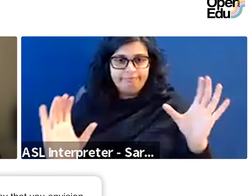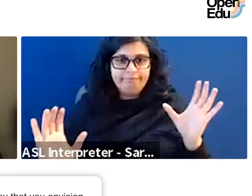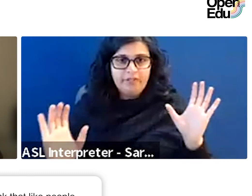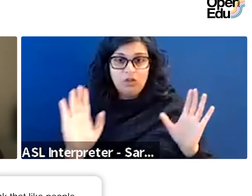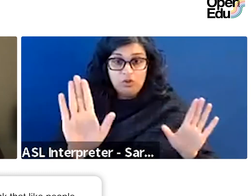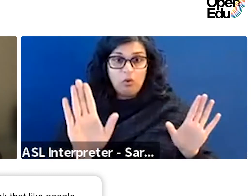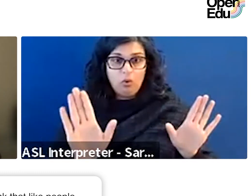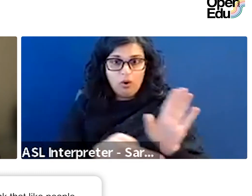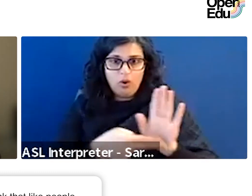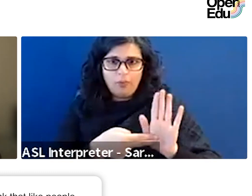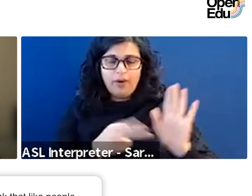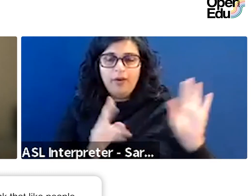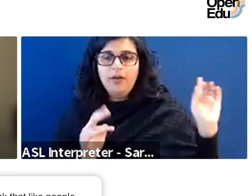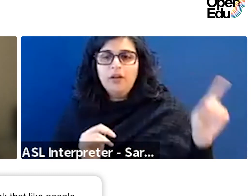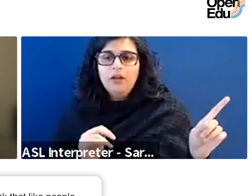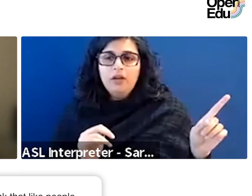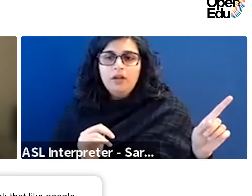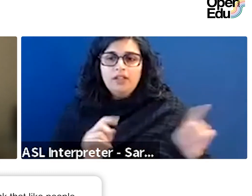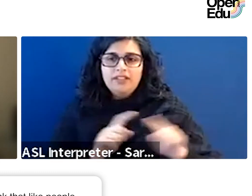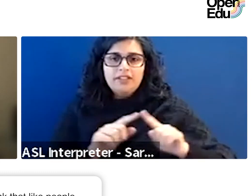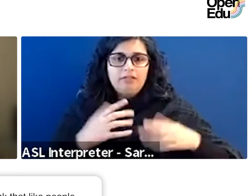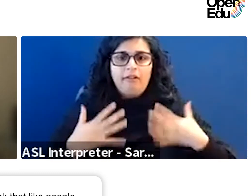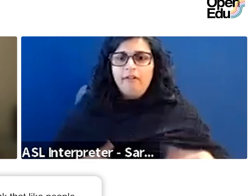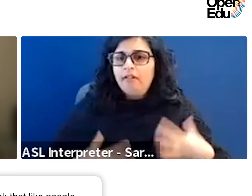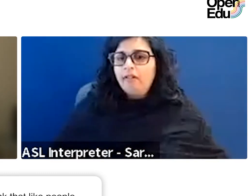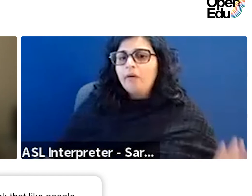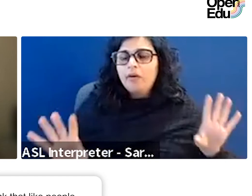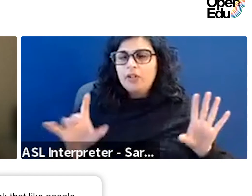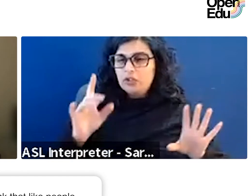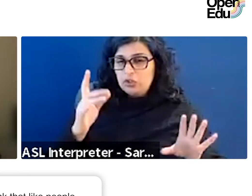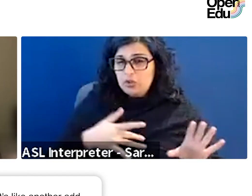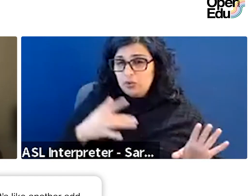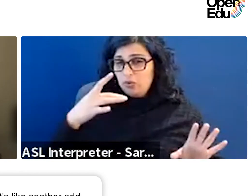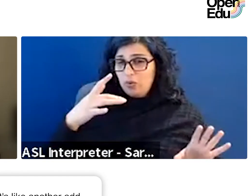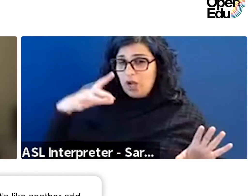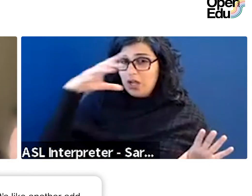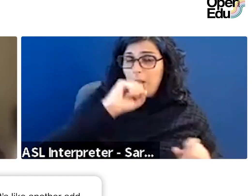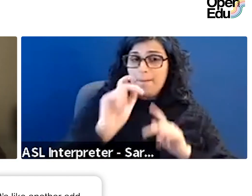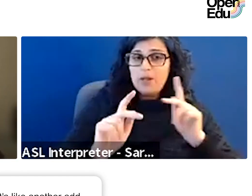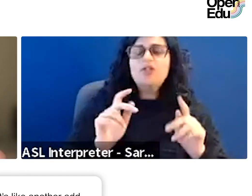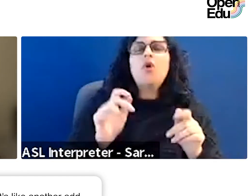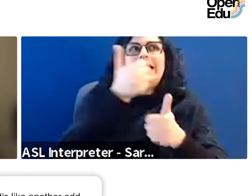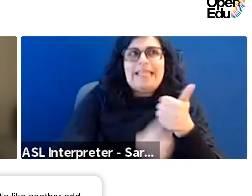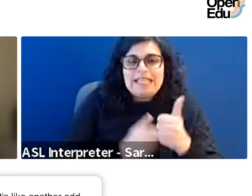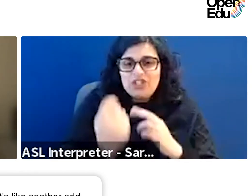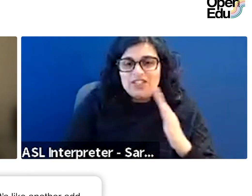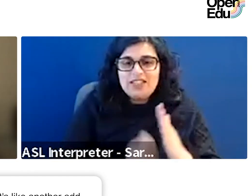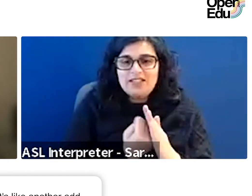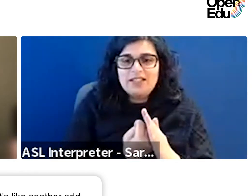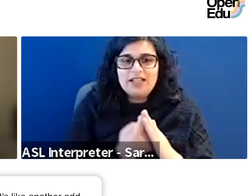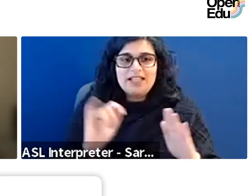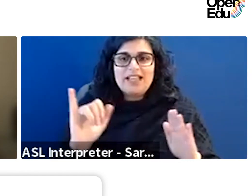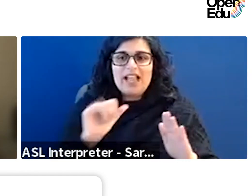being, do you think that people would buy each season it's another add-on to the